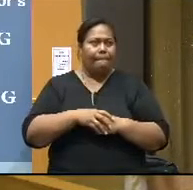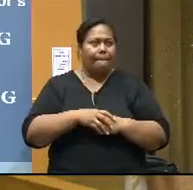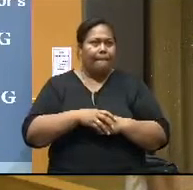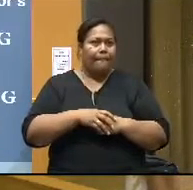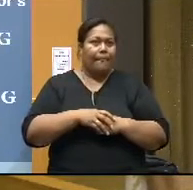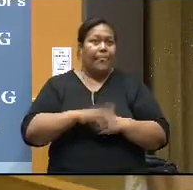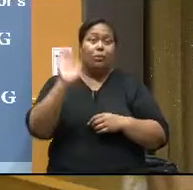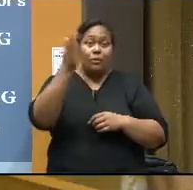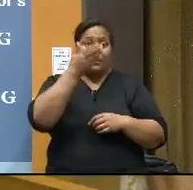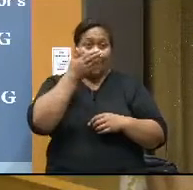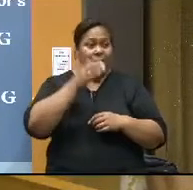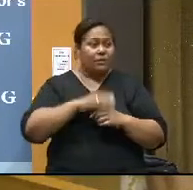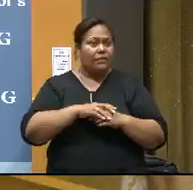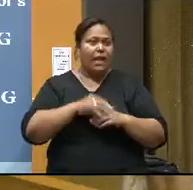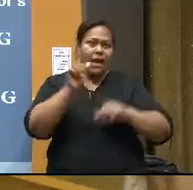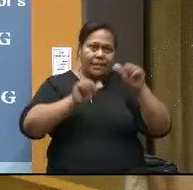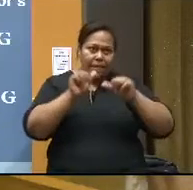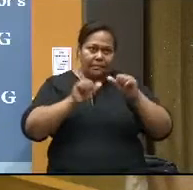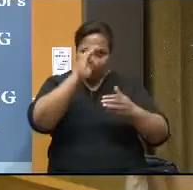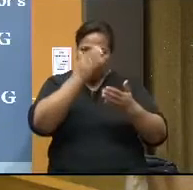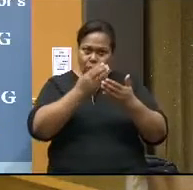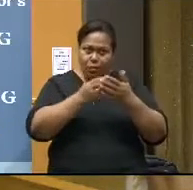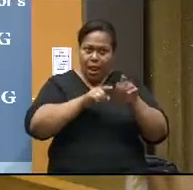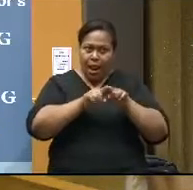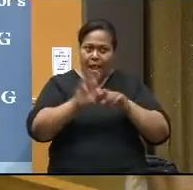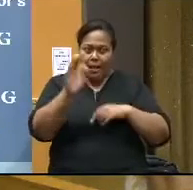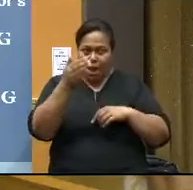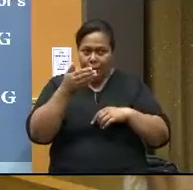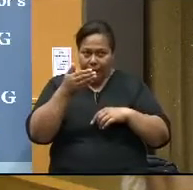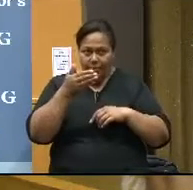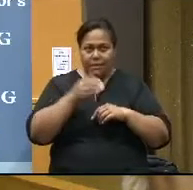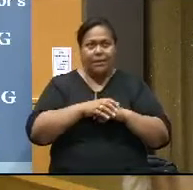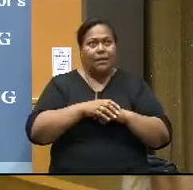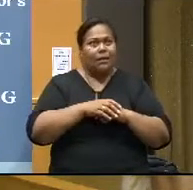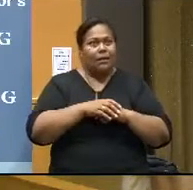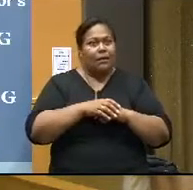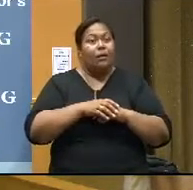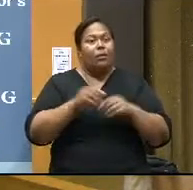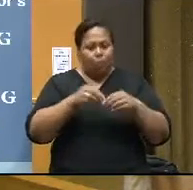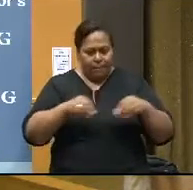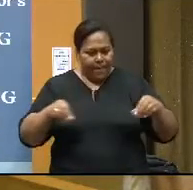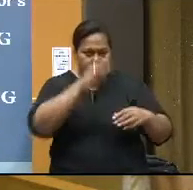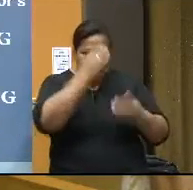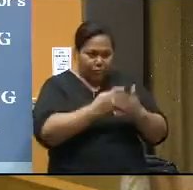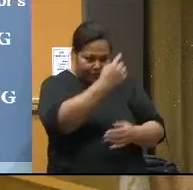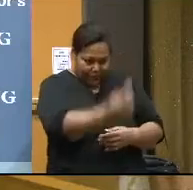The results of the assessment of student learning outcomes, along with pass rates and grades, will measure student